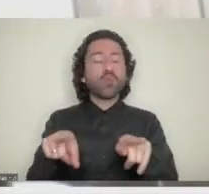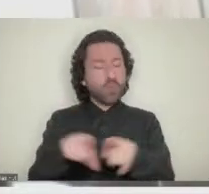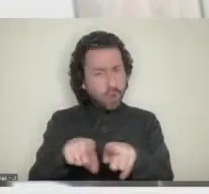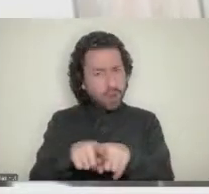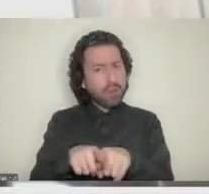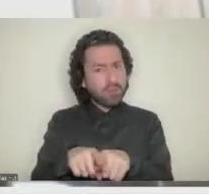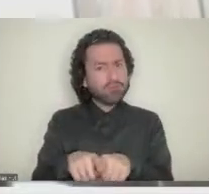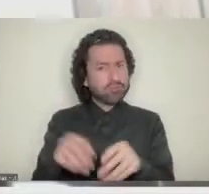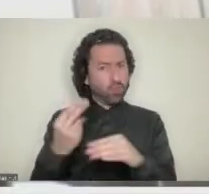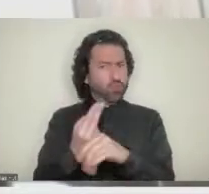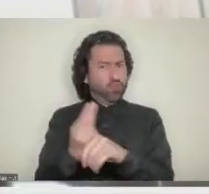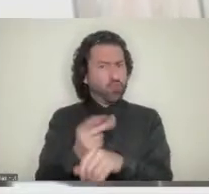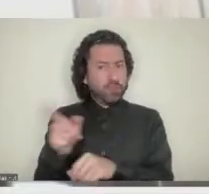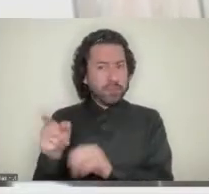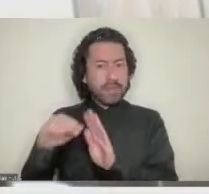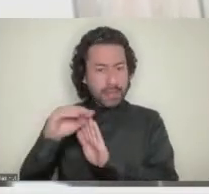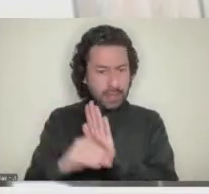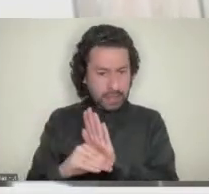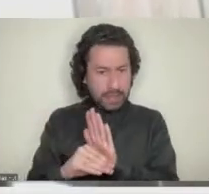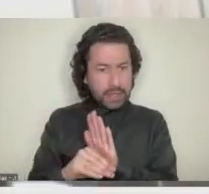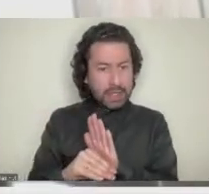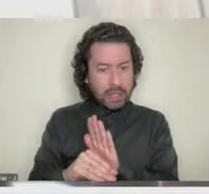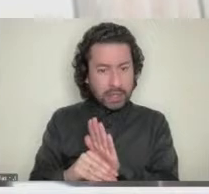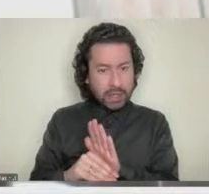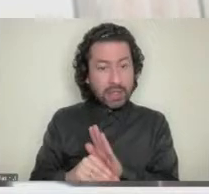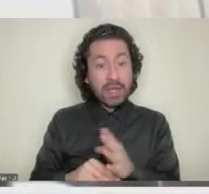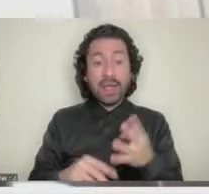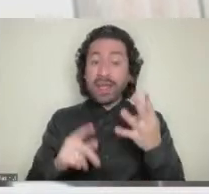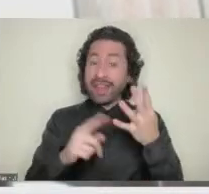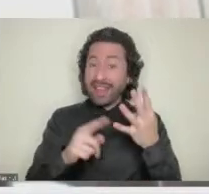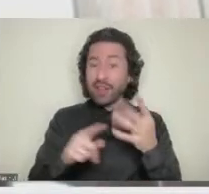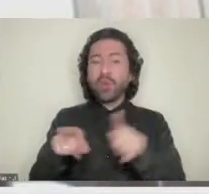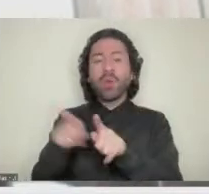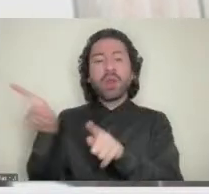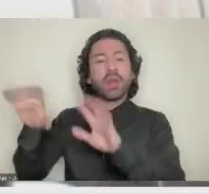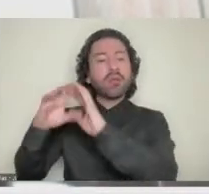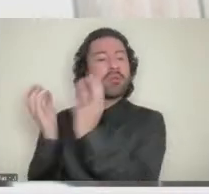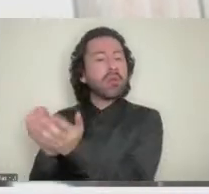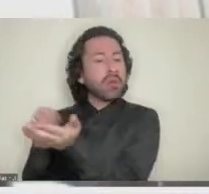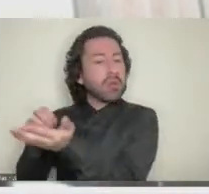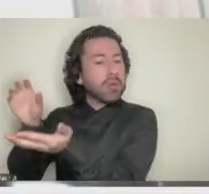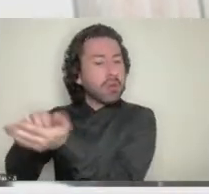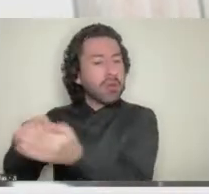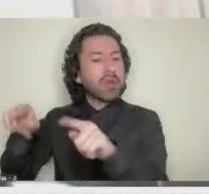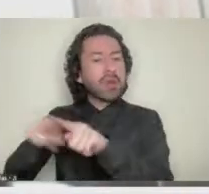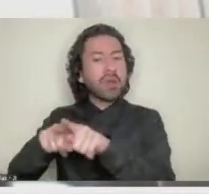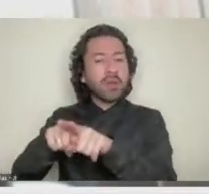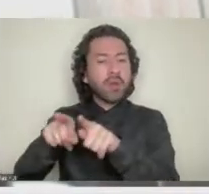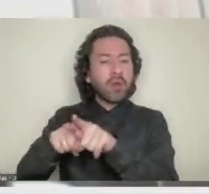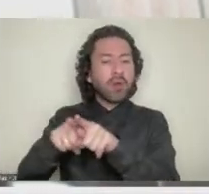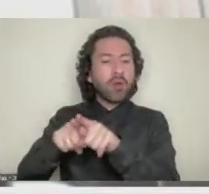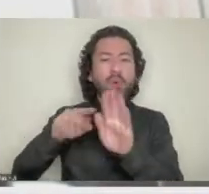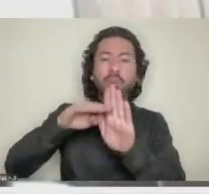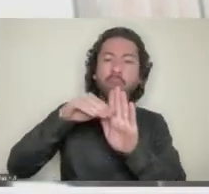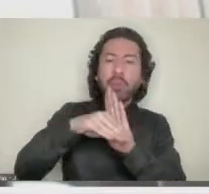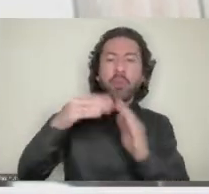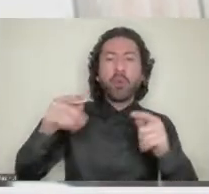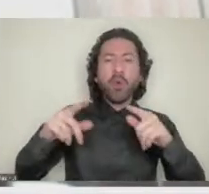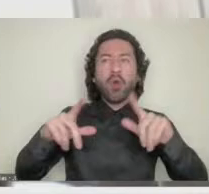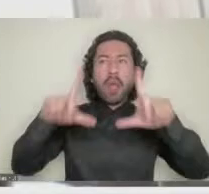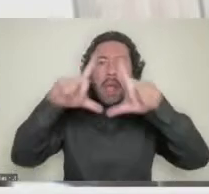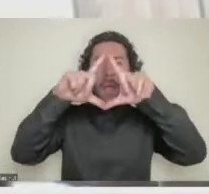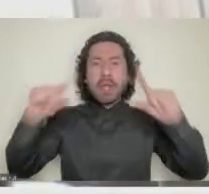We use a lot, and that is the equivalent to what the World Bank calls learning poverty, or